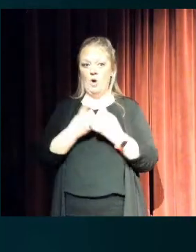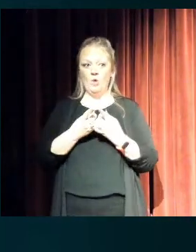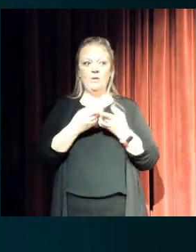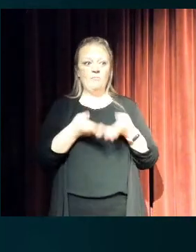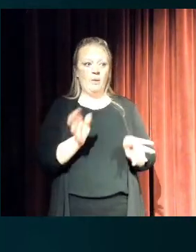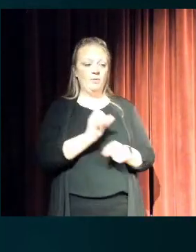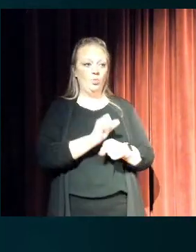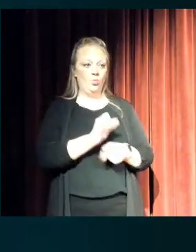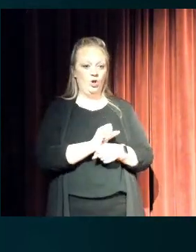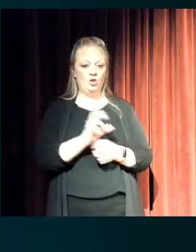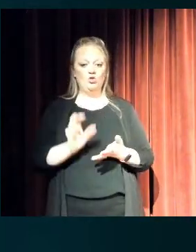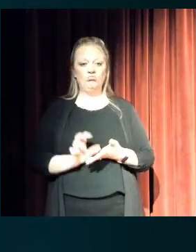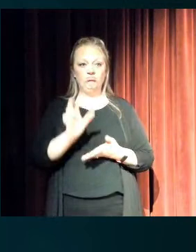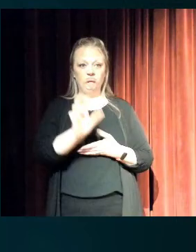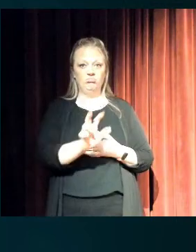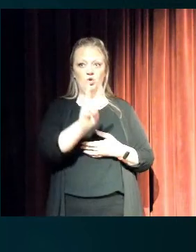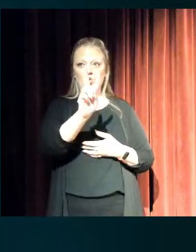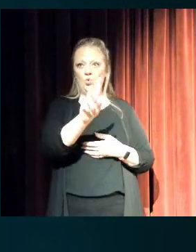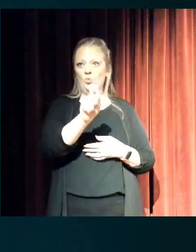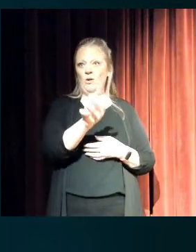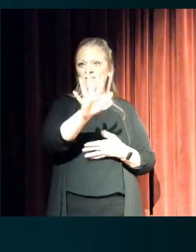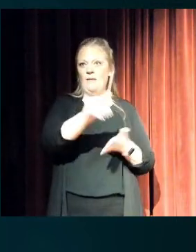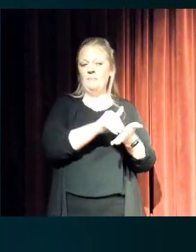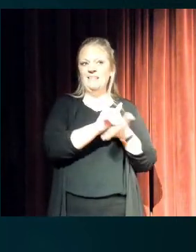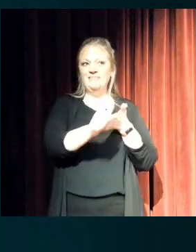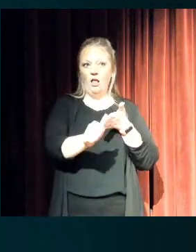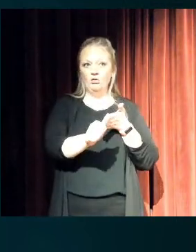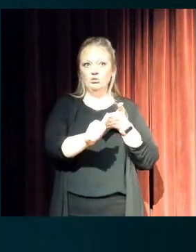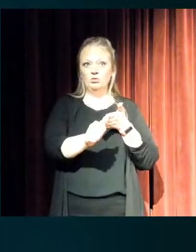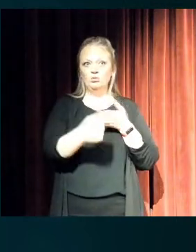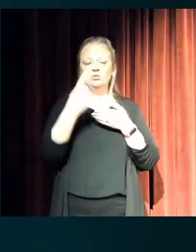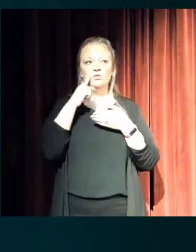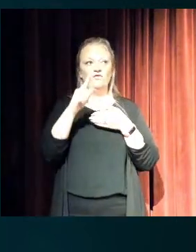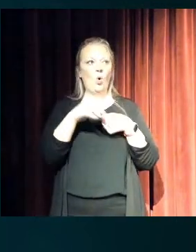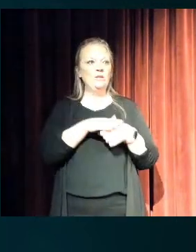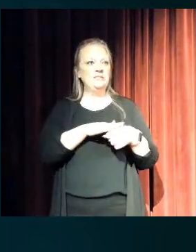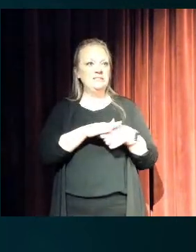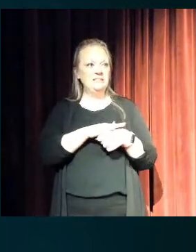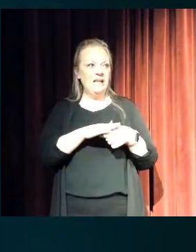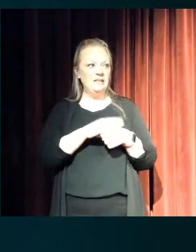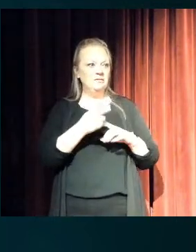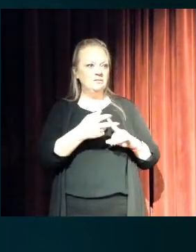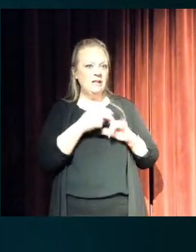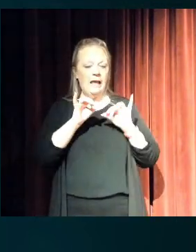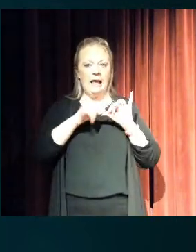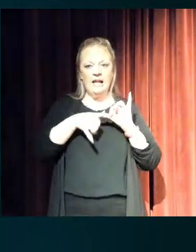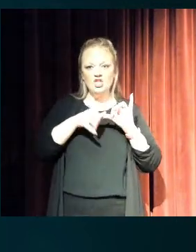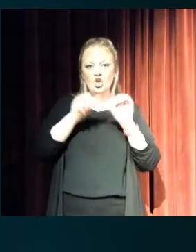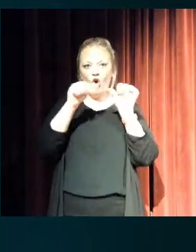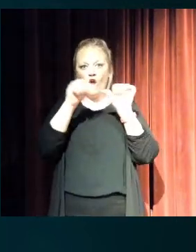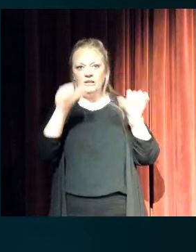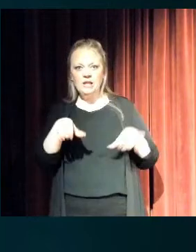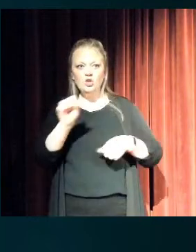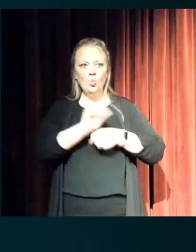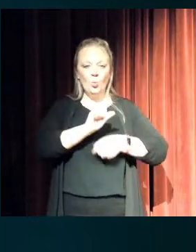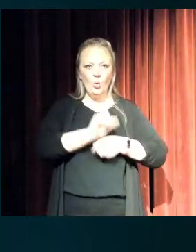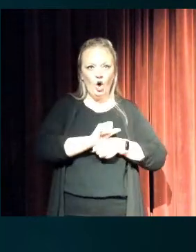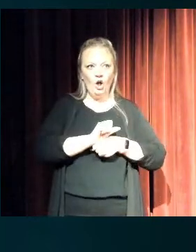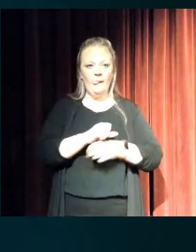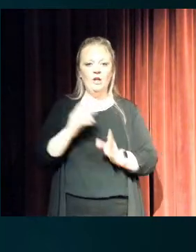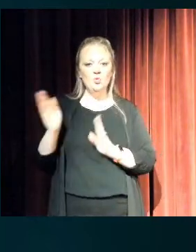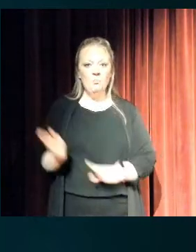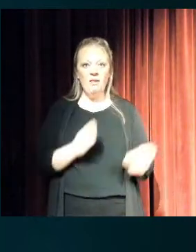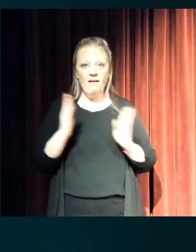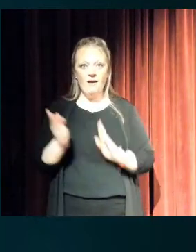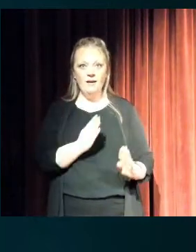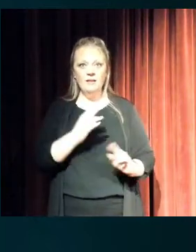Public Works to allocate $2.5 million for site acquisition, engineering, and architectural work to